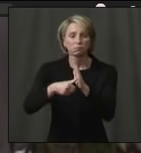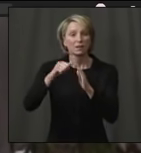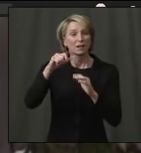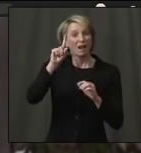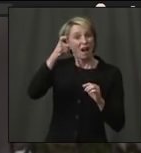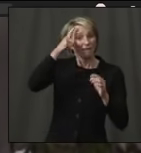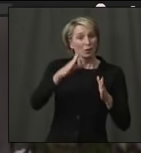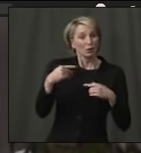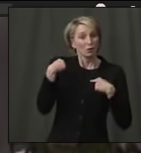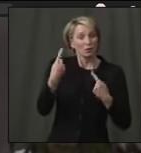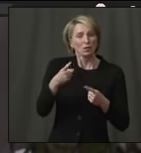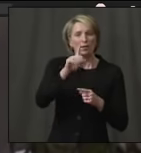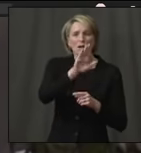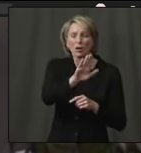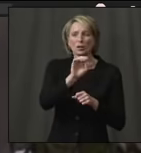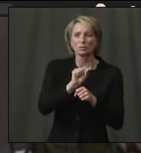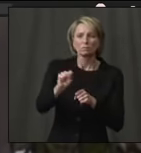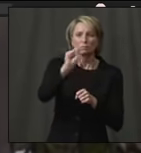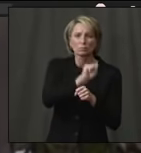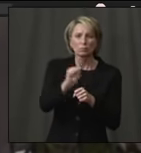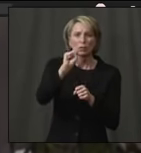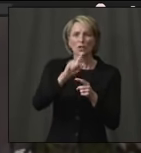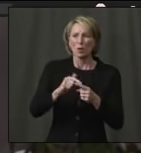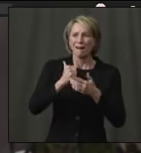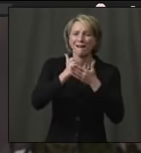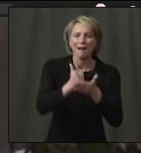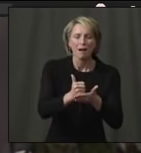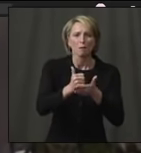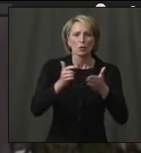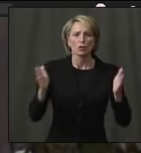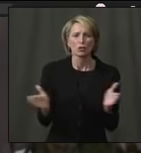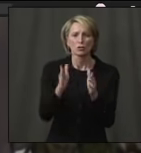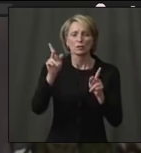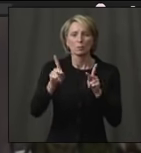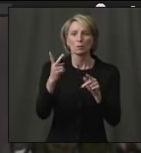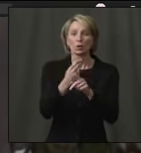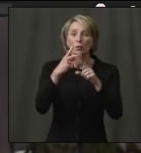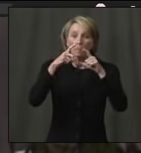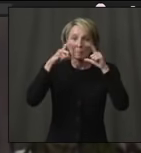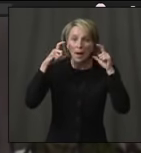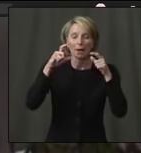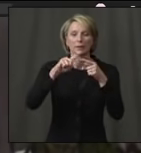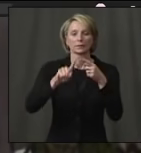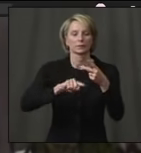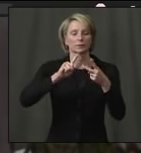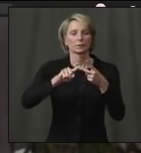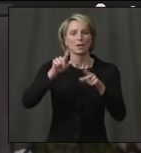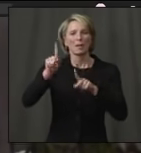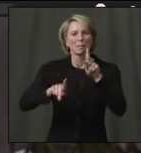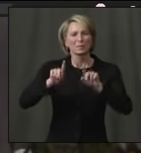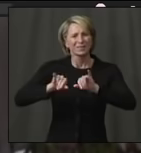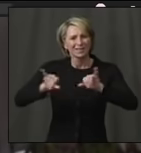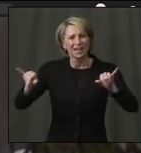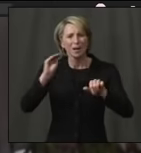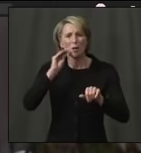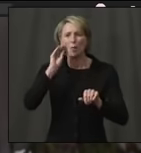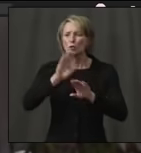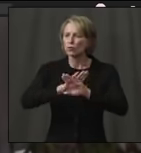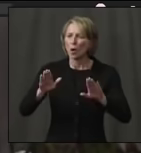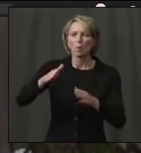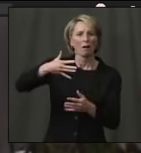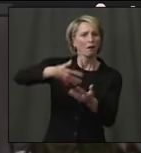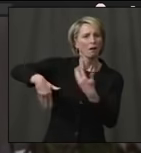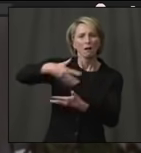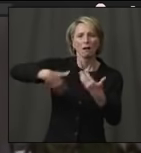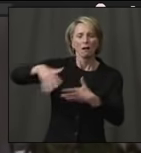to let's practice the social distancing, the face covering. Let's get our numbers to where we need them, and let's be